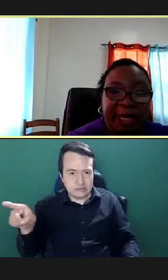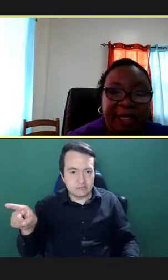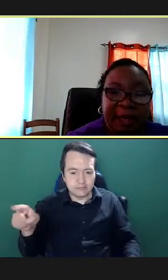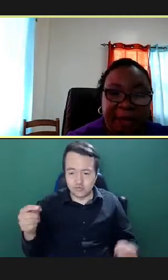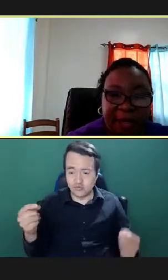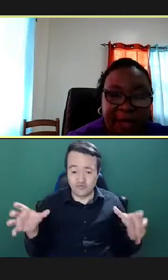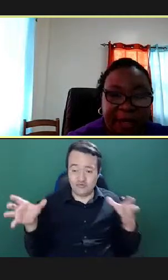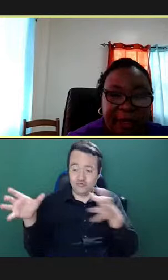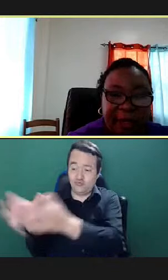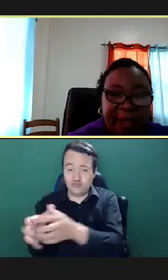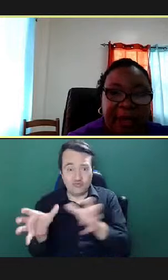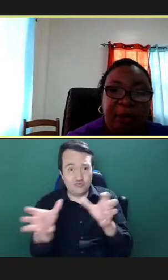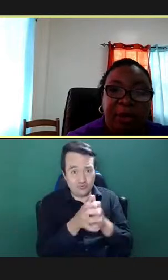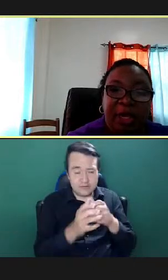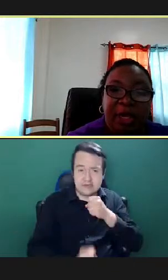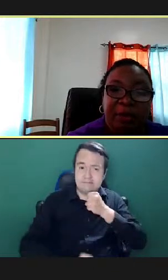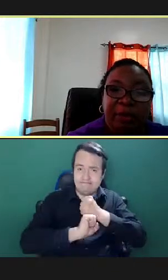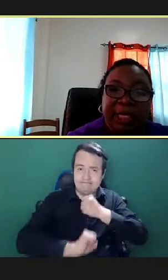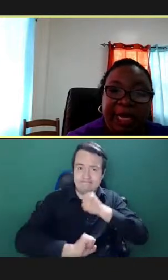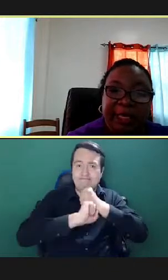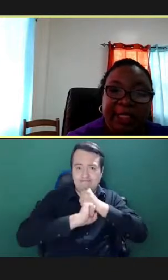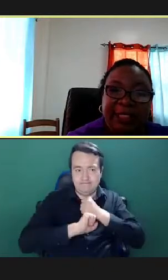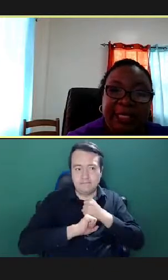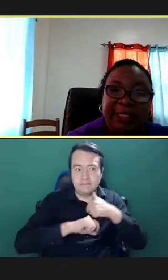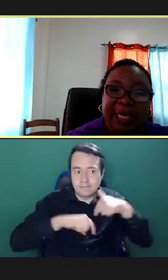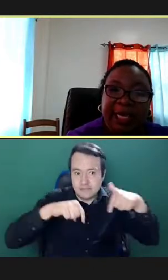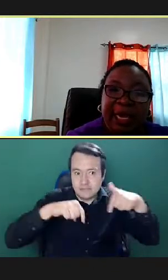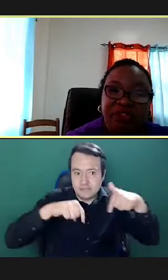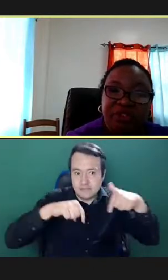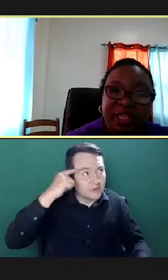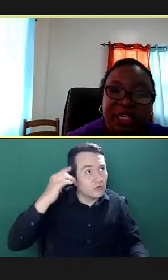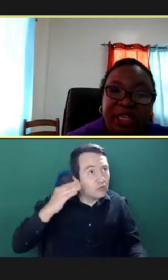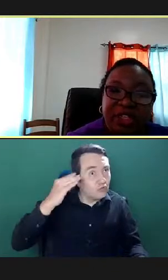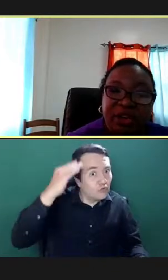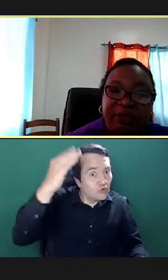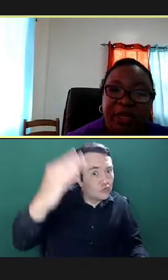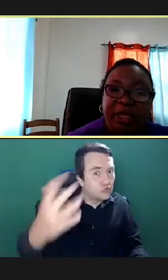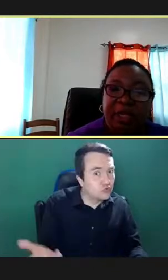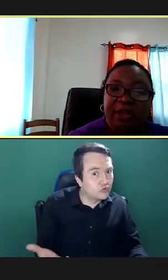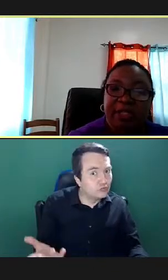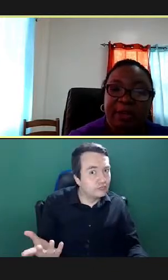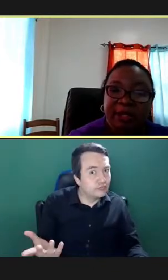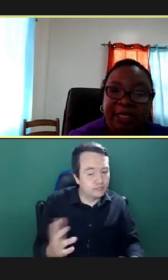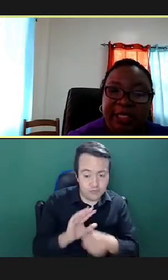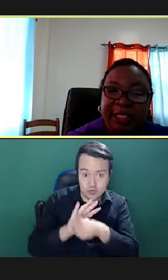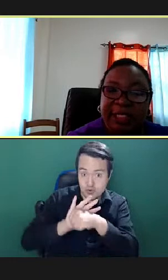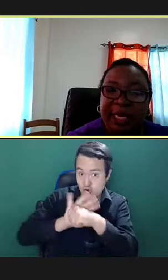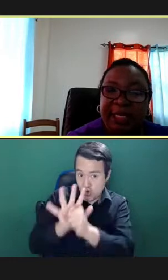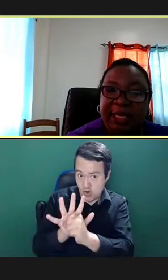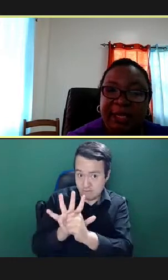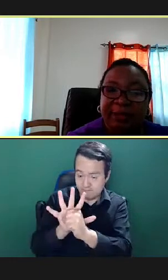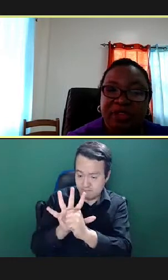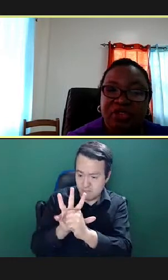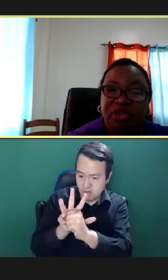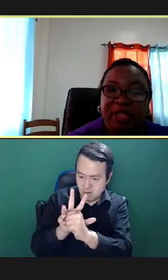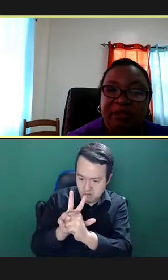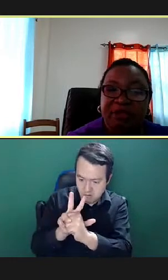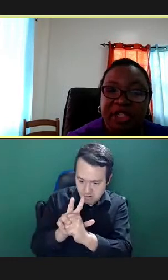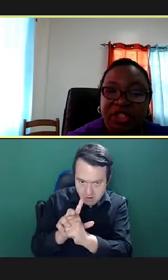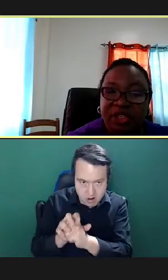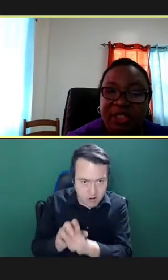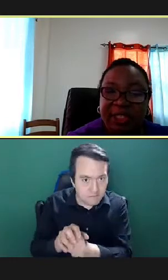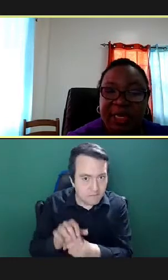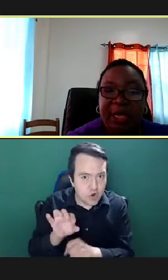after the pandemic, we would like to see psychiatrists in each of the hospitals in the 10